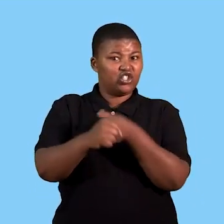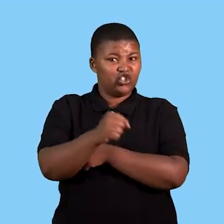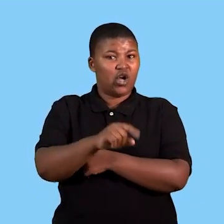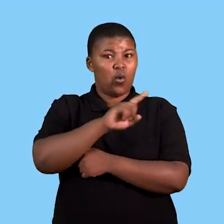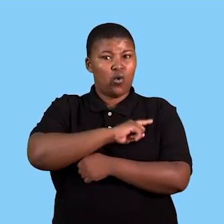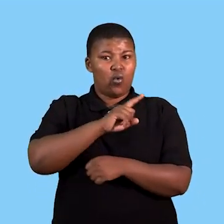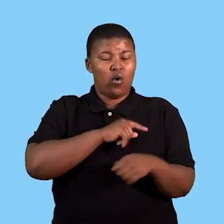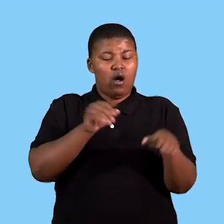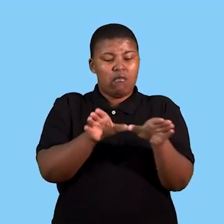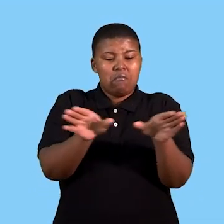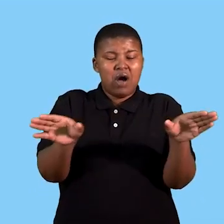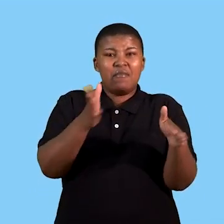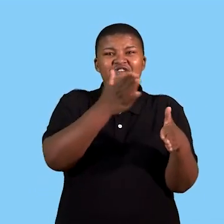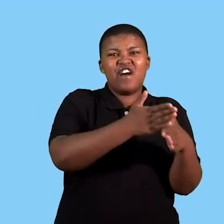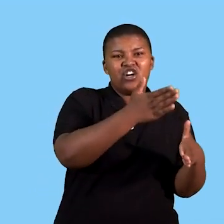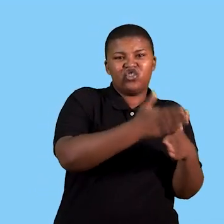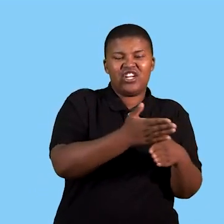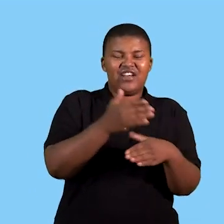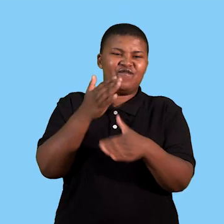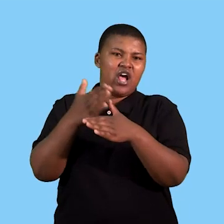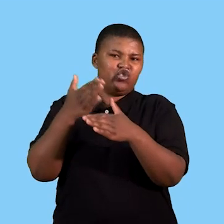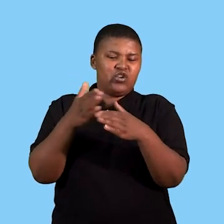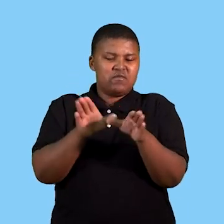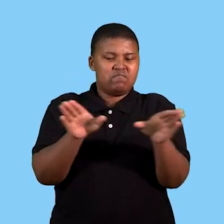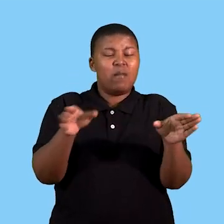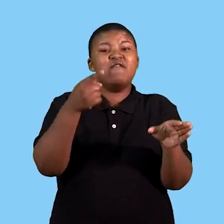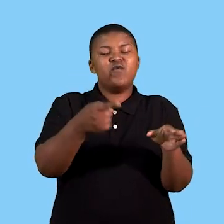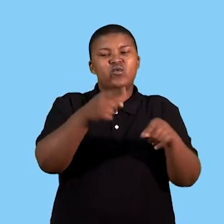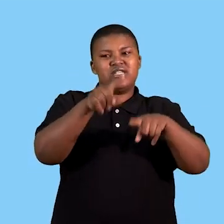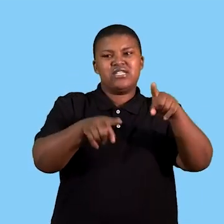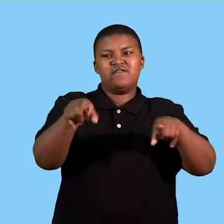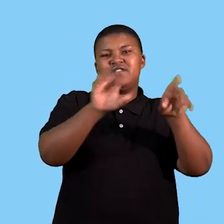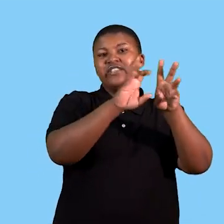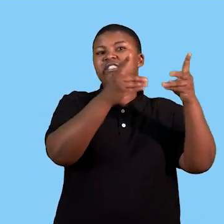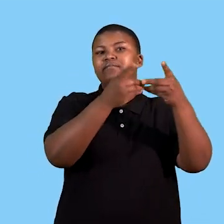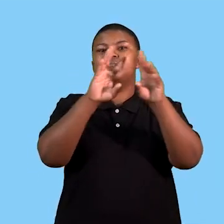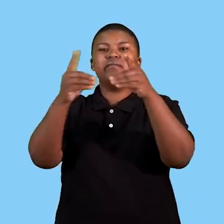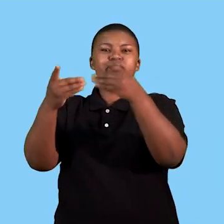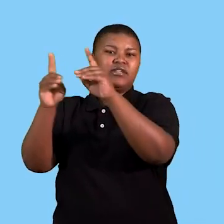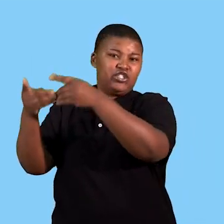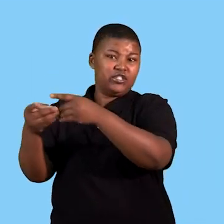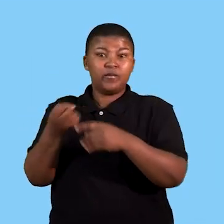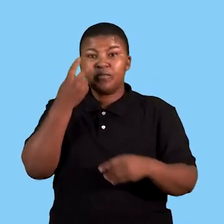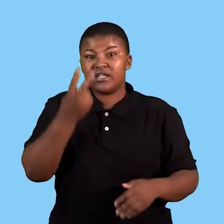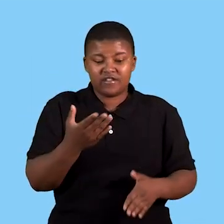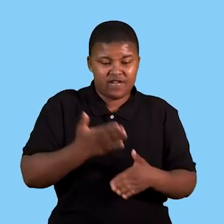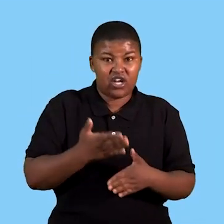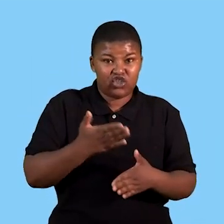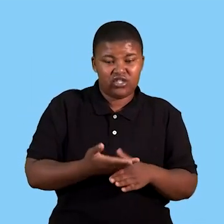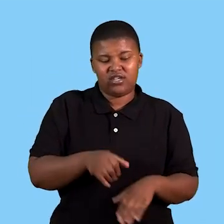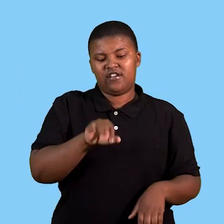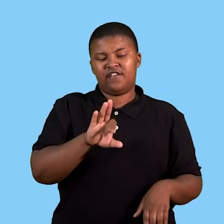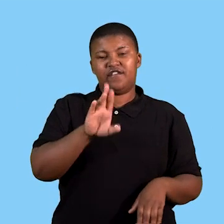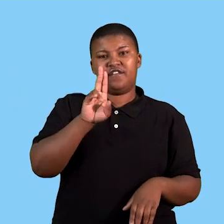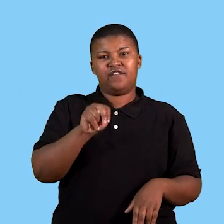the business functions into different departments. So that little word functions